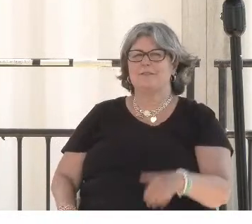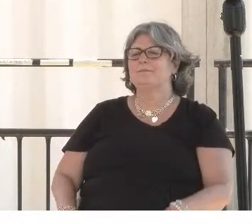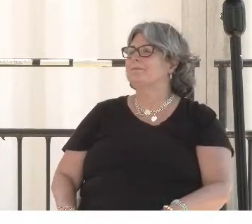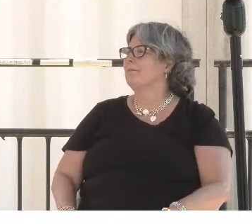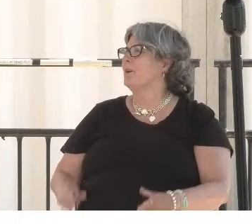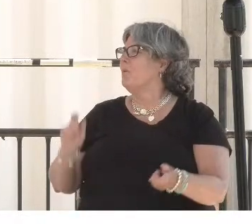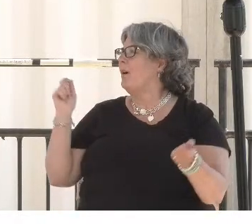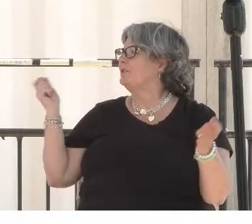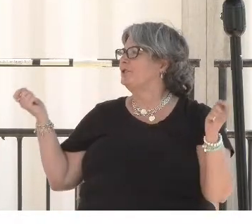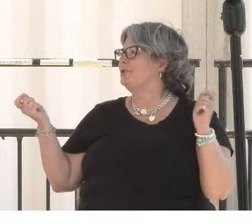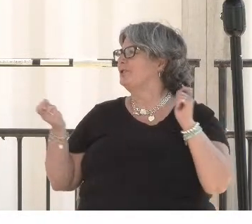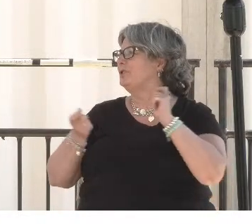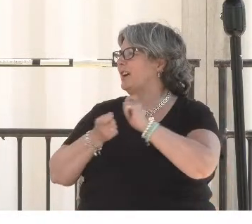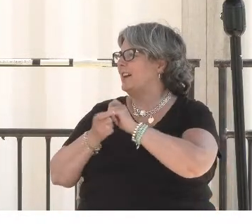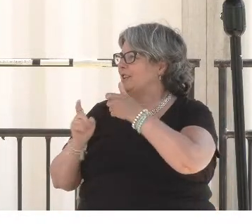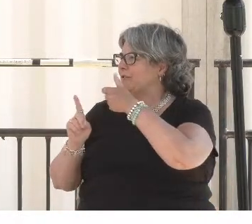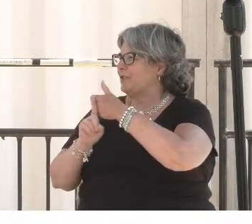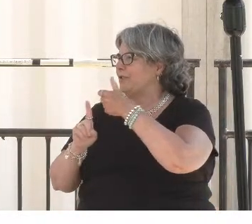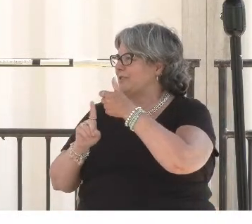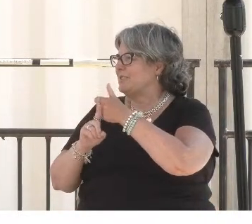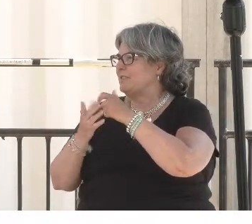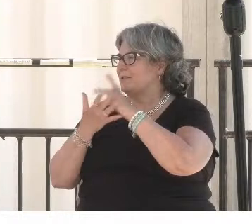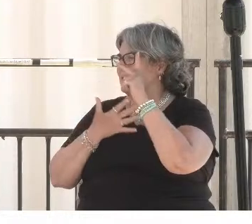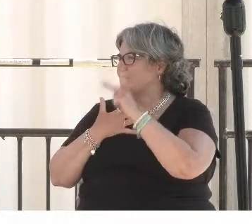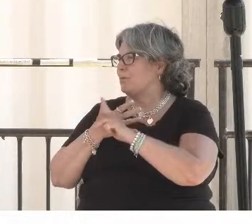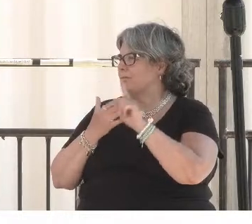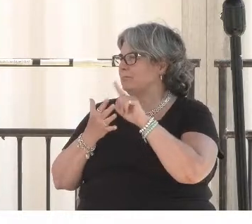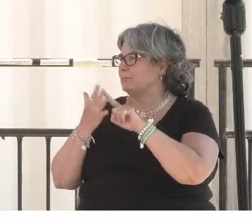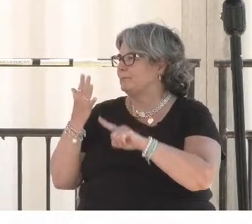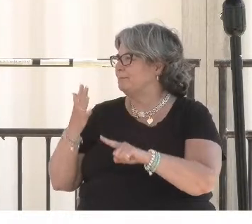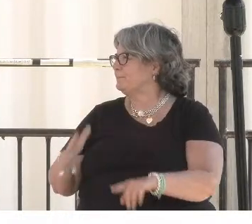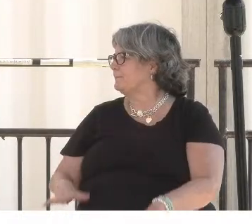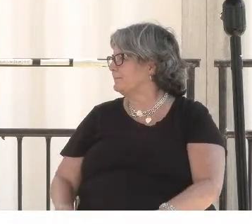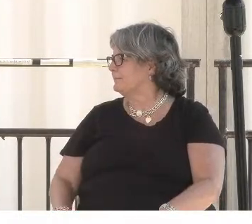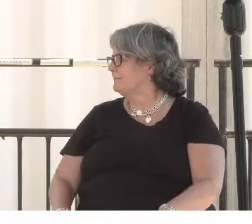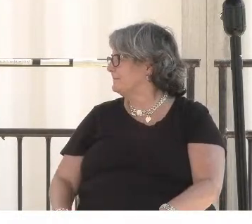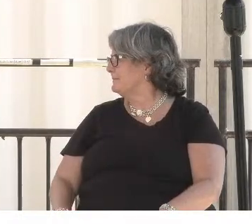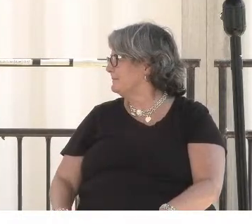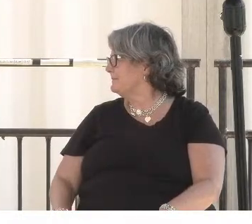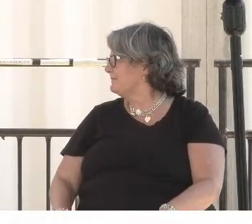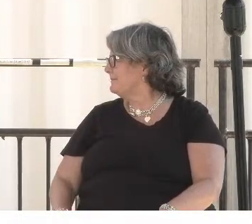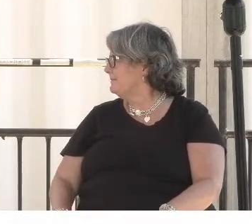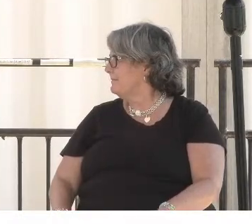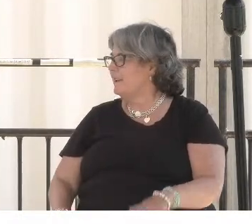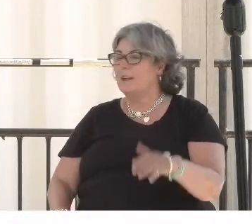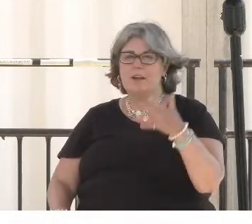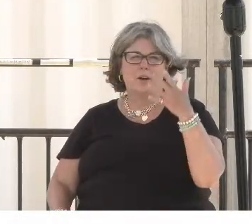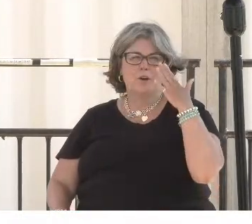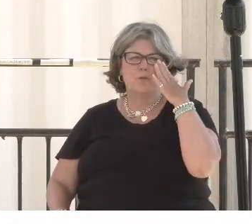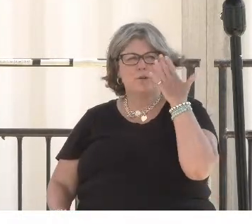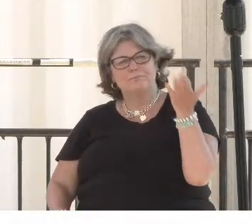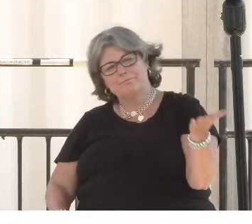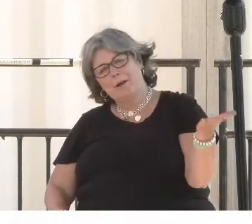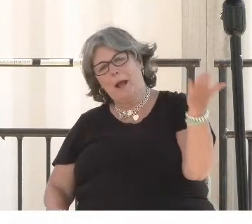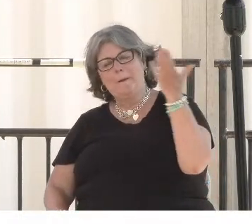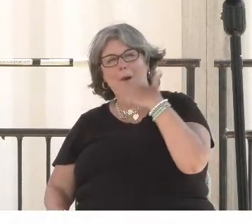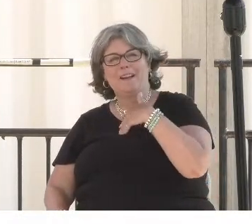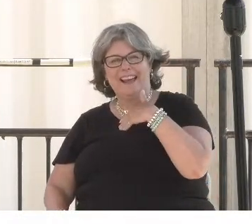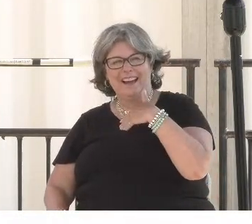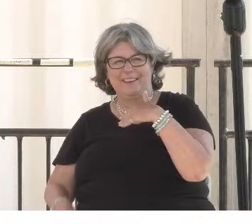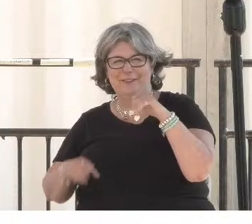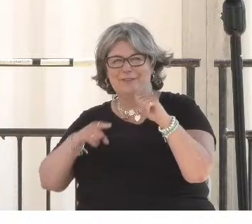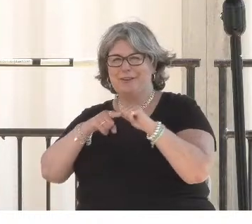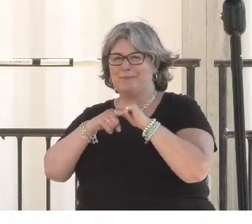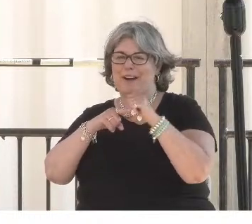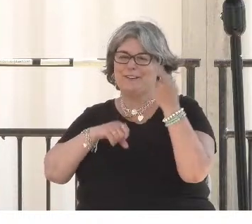changed for you with these initiatives? Well, for starters, if you really want to be a vintner, come on out, and I'll let you practice for a